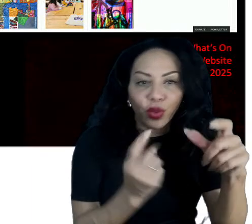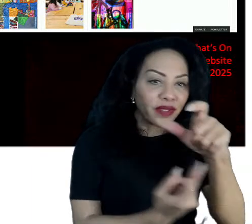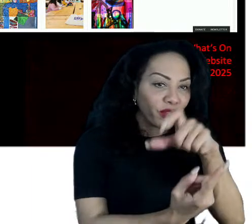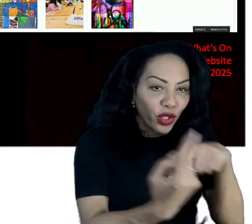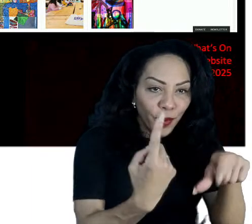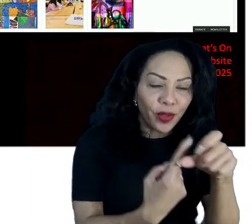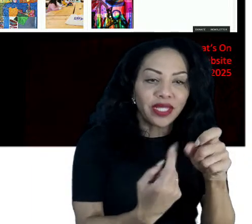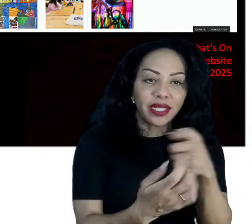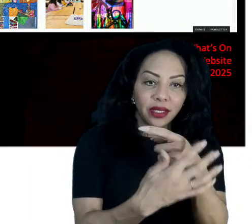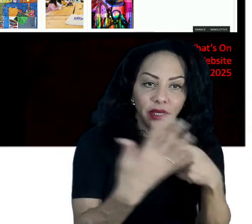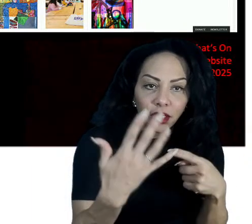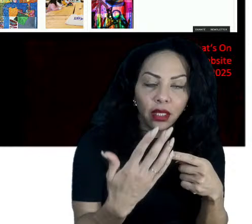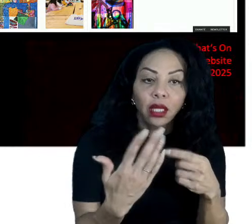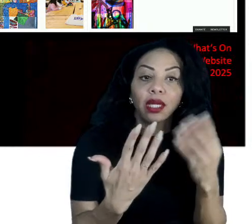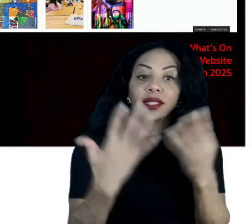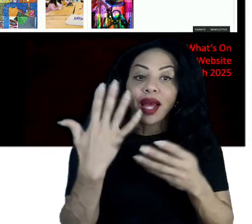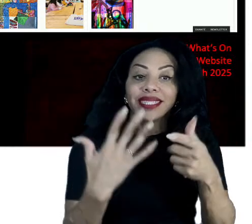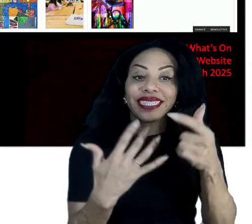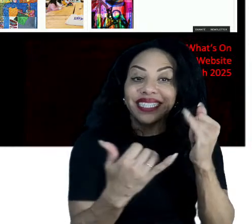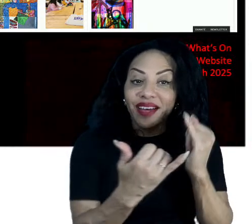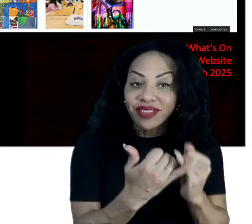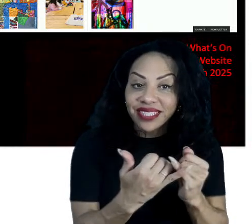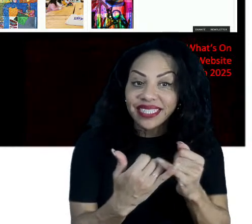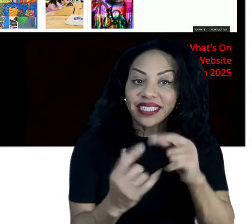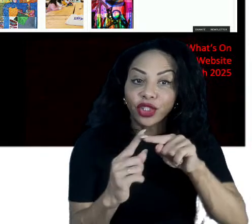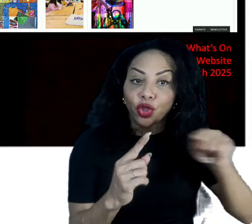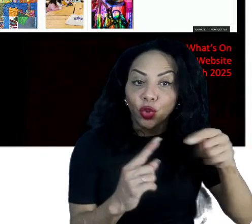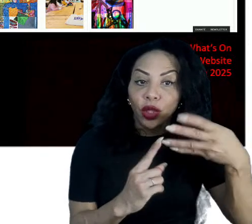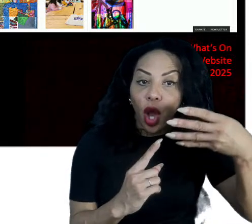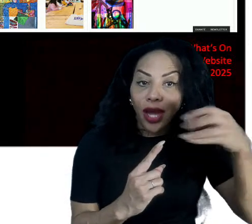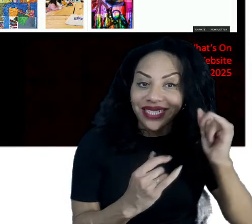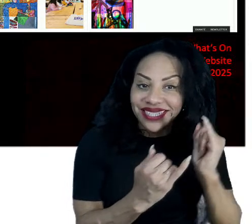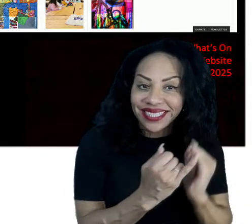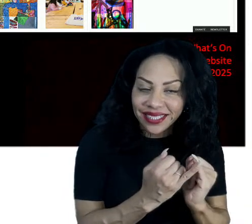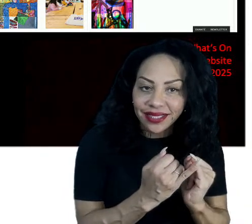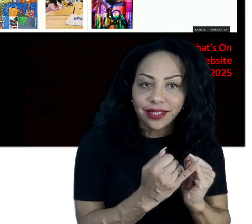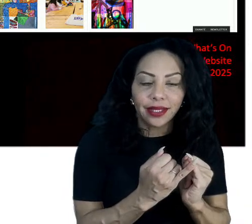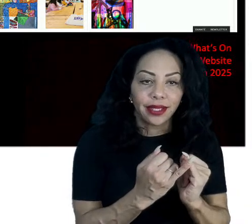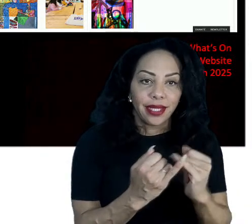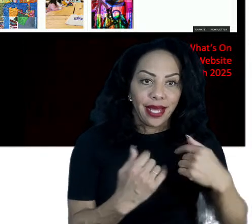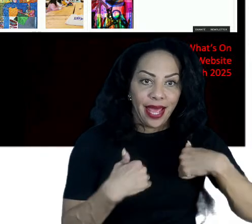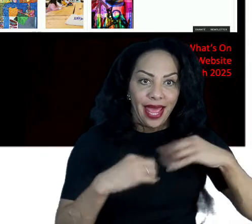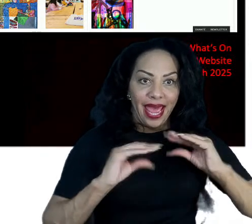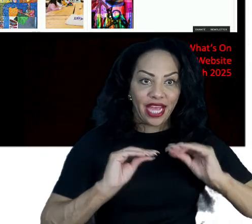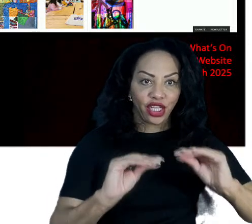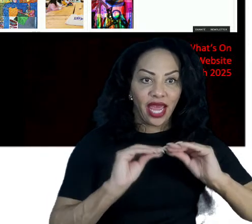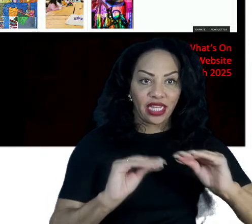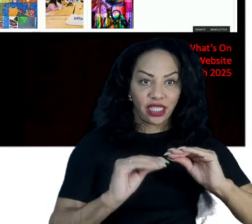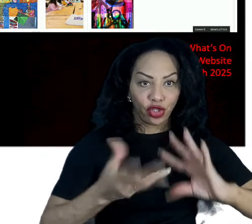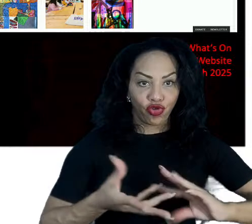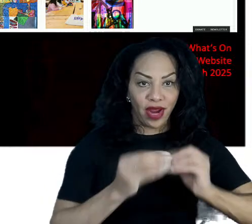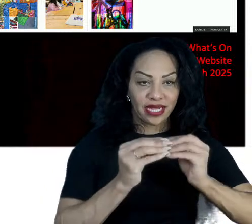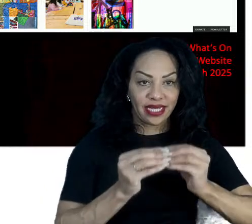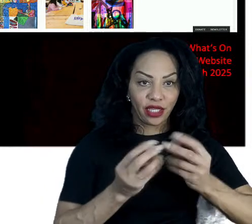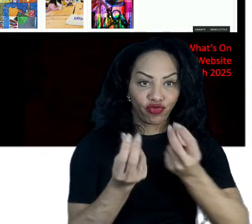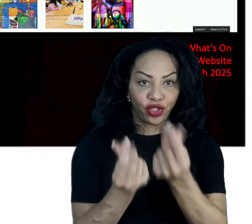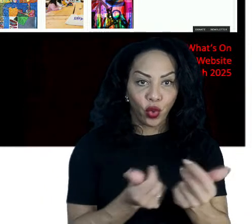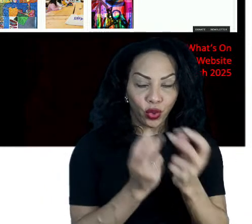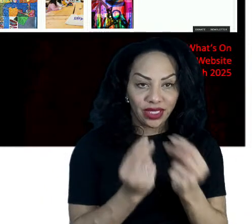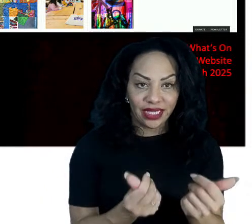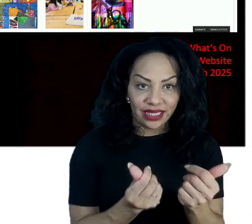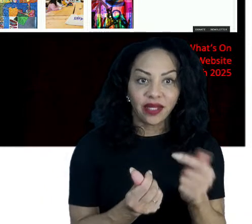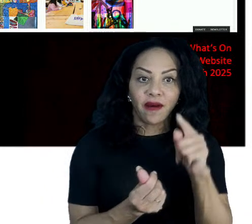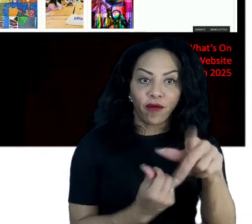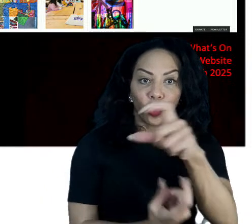in the 1970s to 1990s, gallery educators at Arnolfini created resources for visitors and developed partnerships with artists and